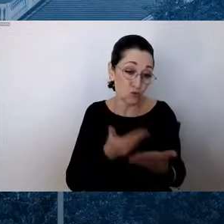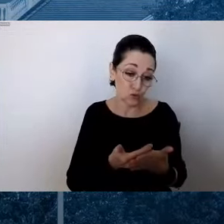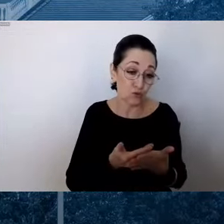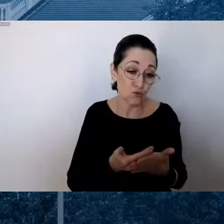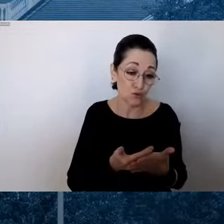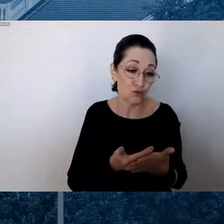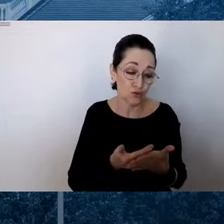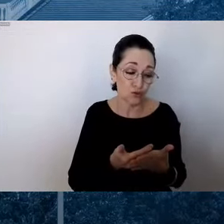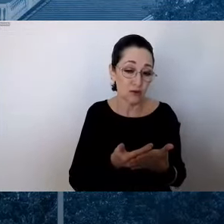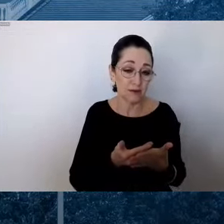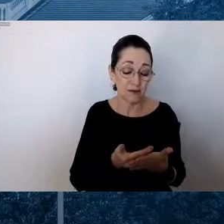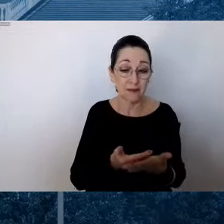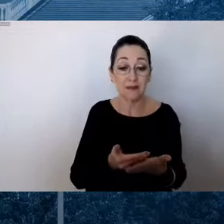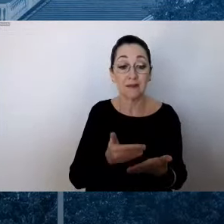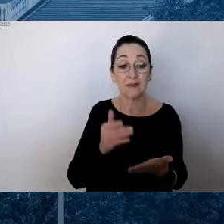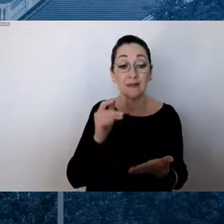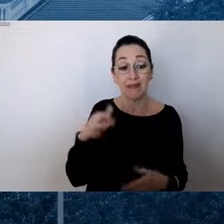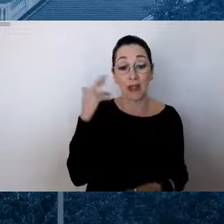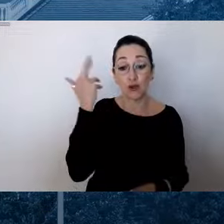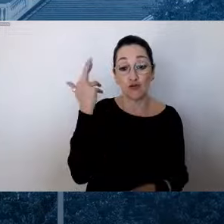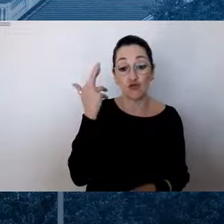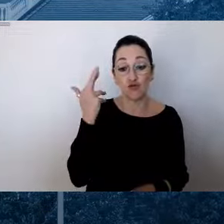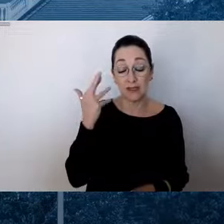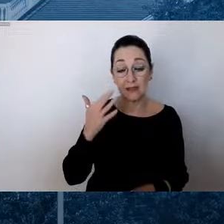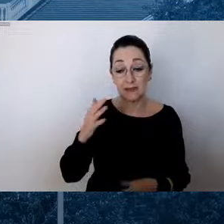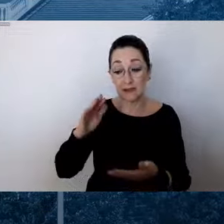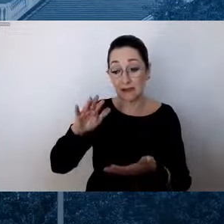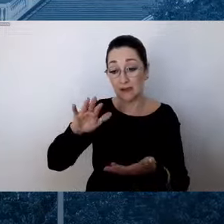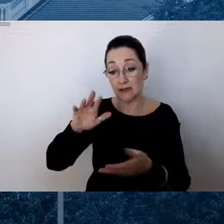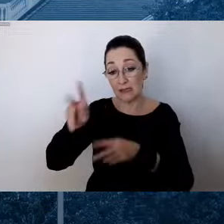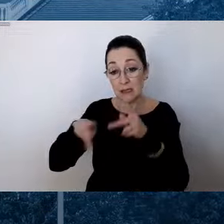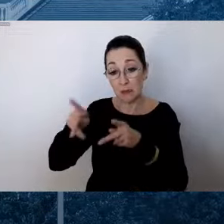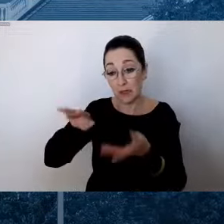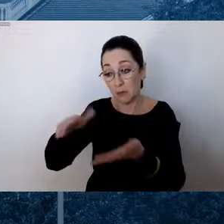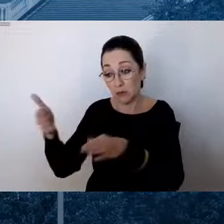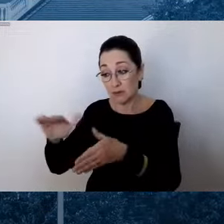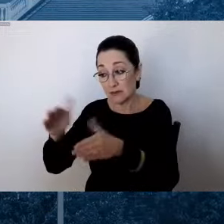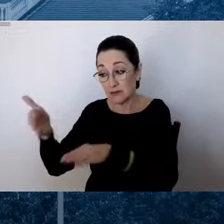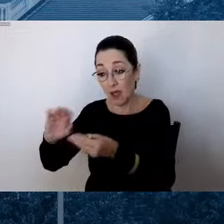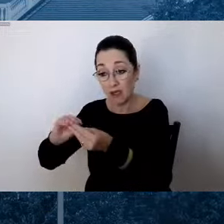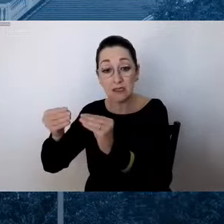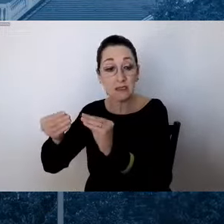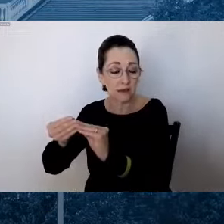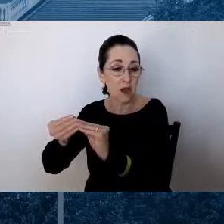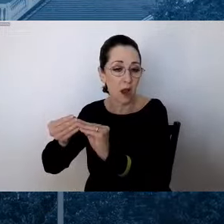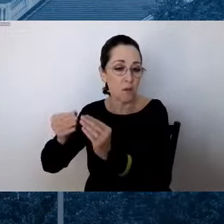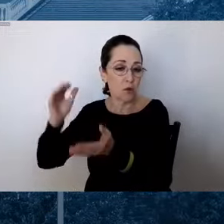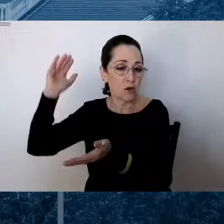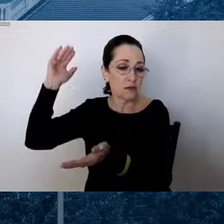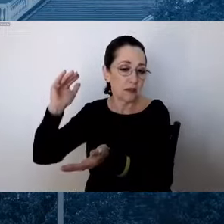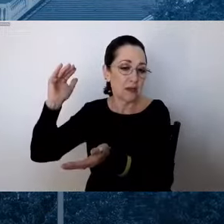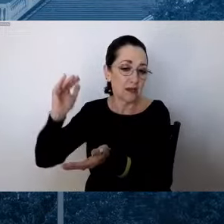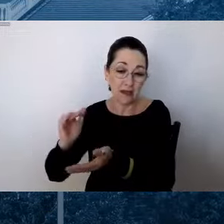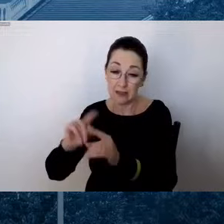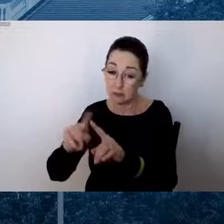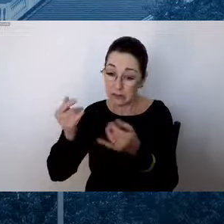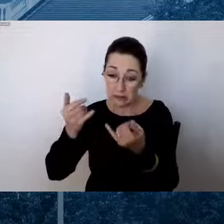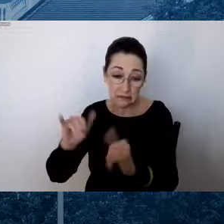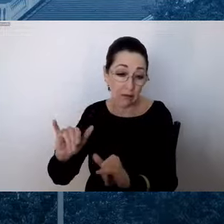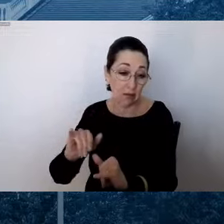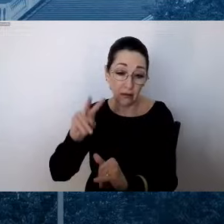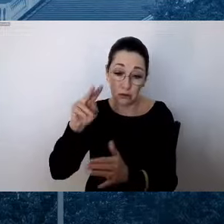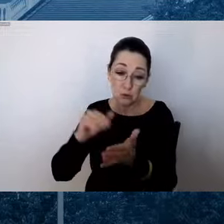the fatalities rates have slowed considerably. Sadly, though, still